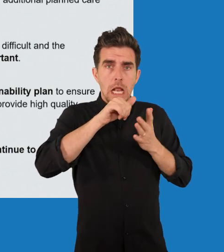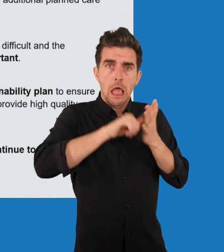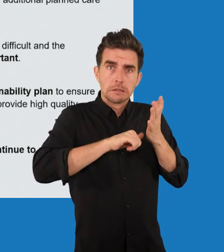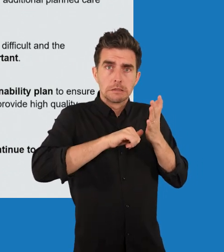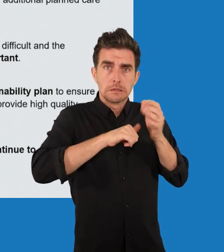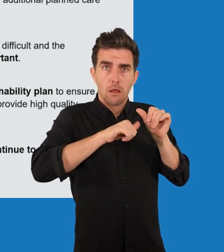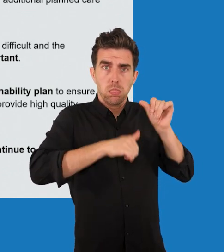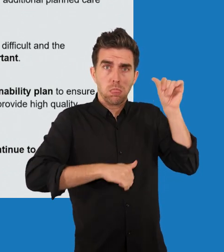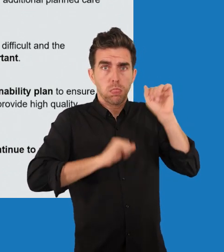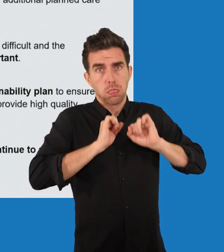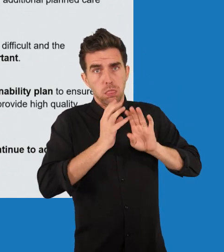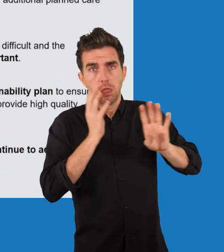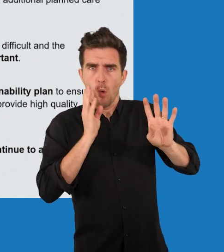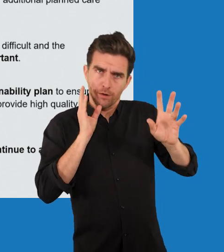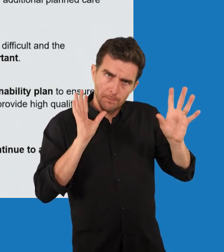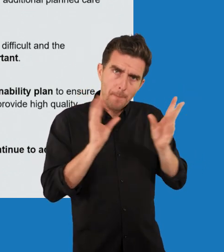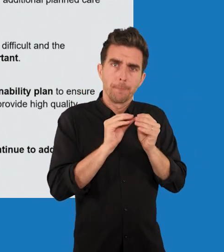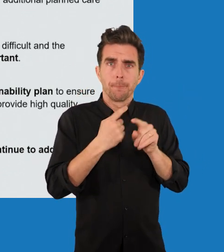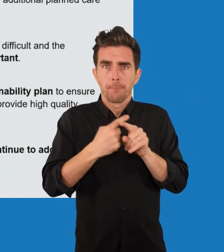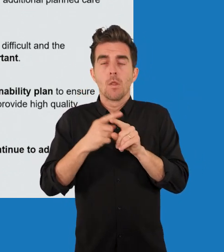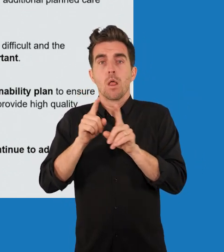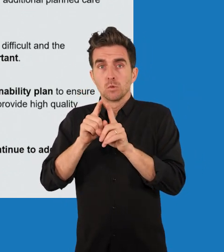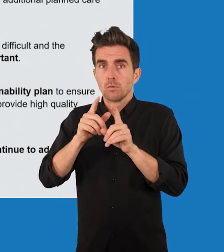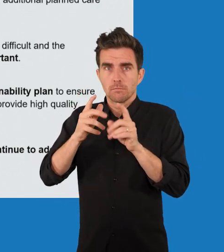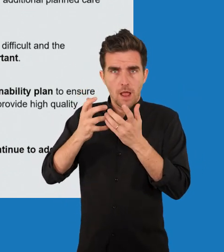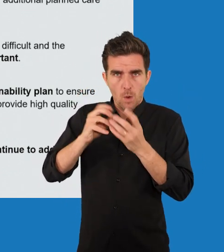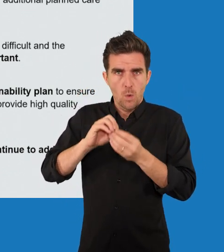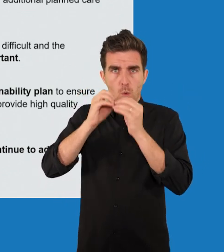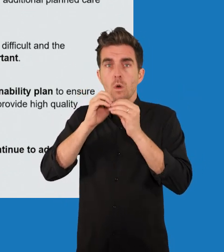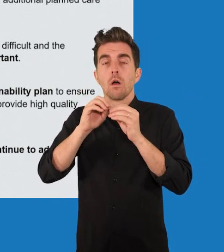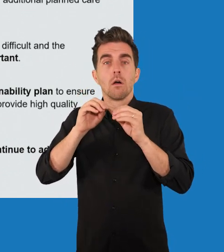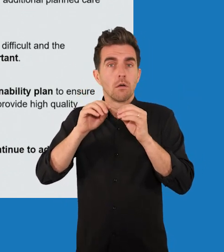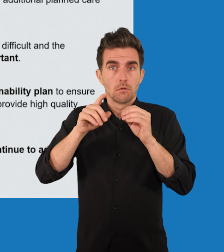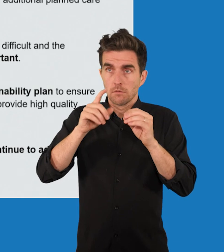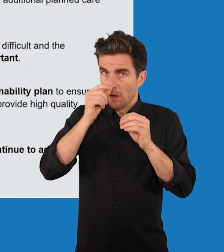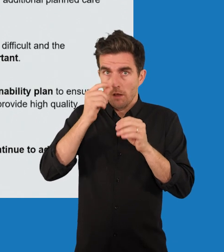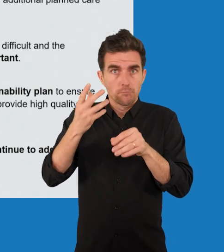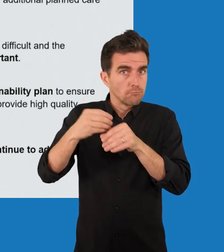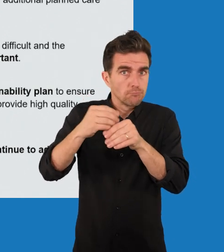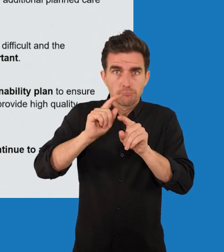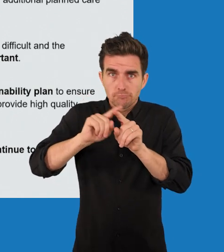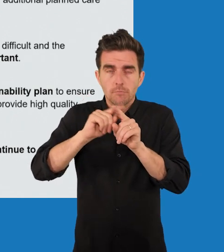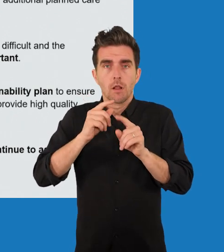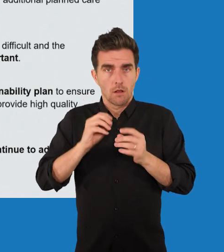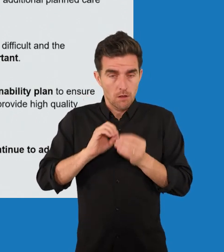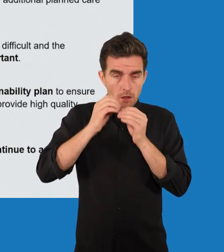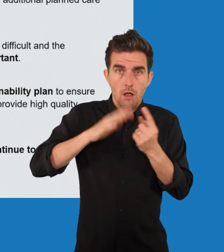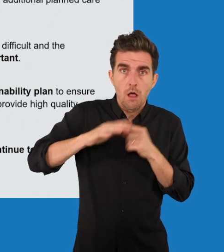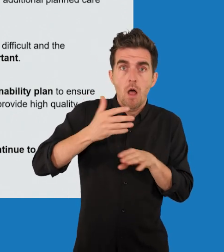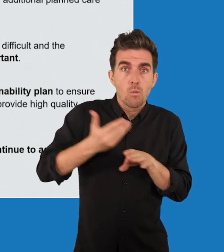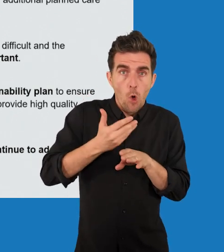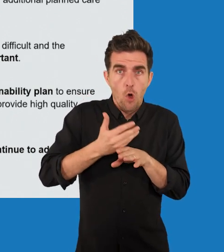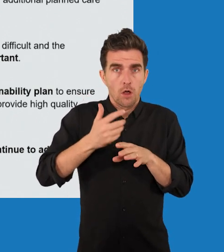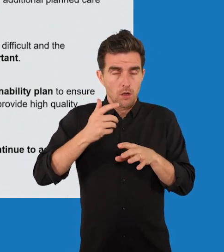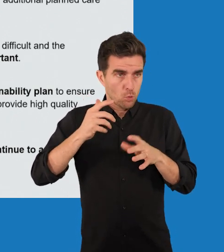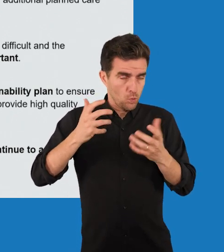lists, redesigning the non-elective pathway to improve it for patients and the population as they go through it, and redesigning our workforce